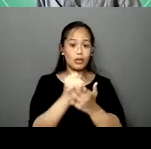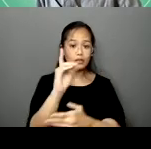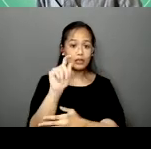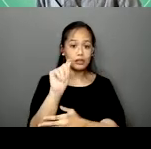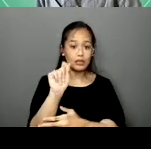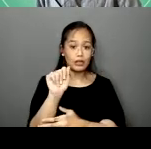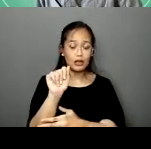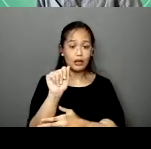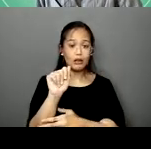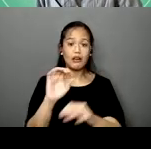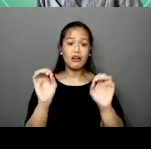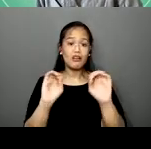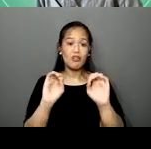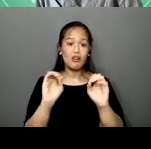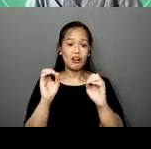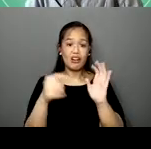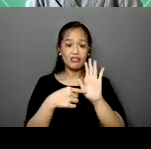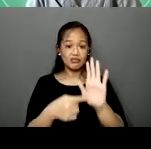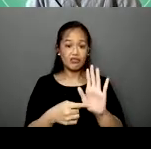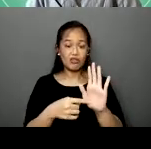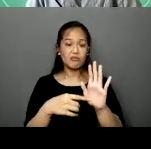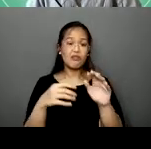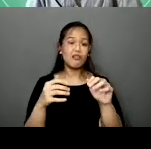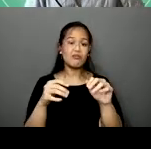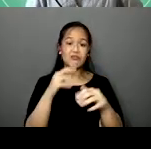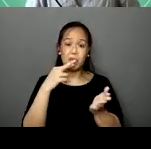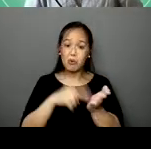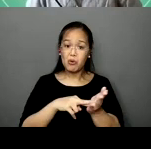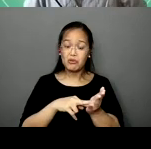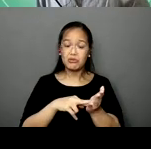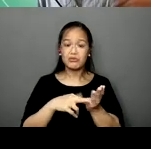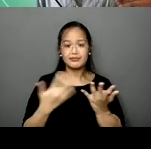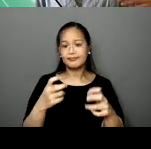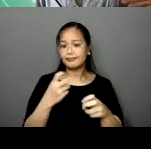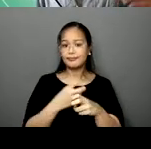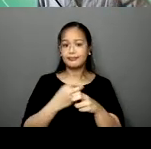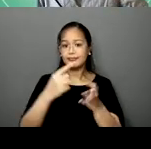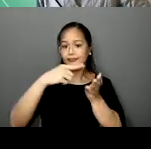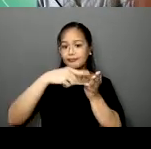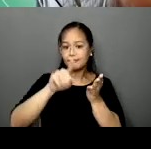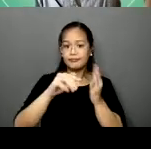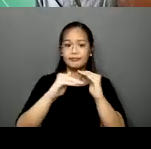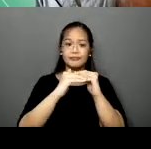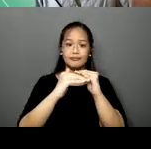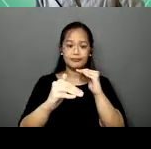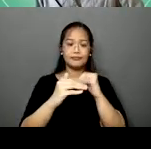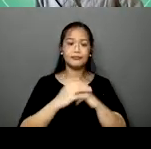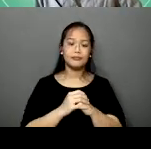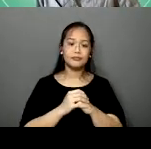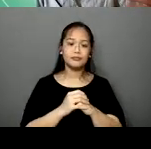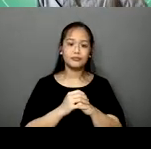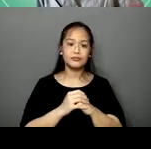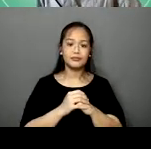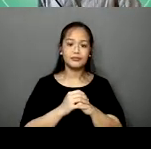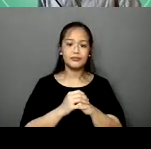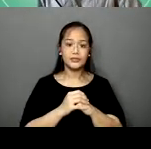monitor the progress or the metrics of sustainability. And again, going back to the concept of sustainability,